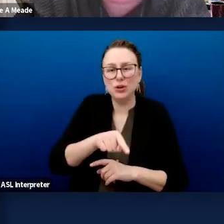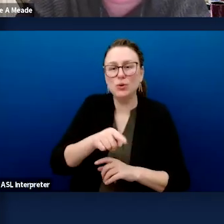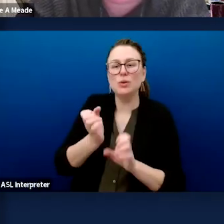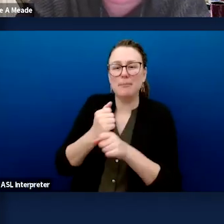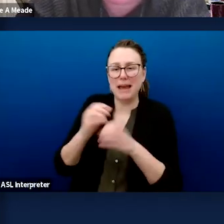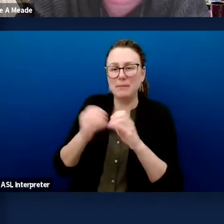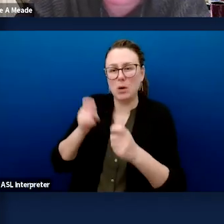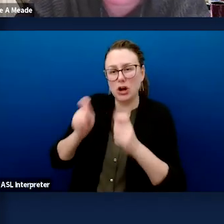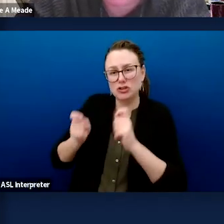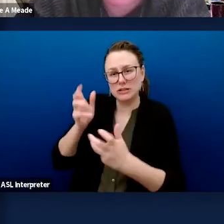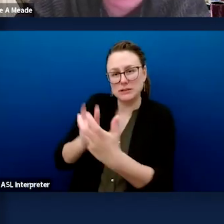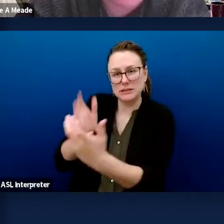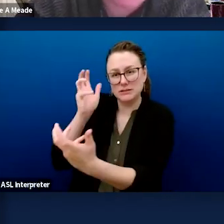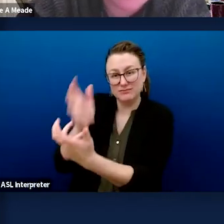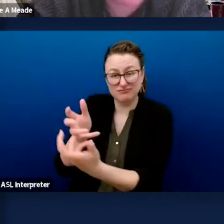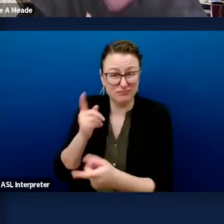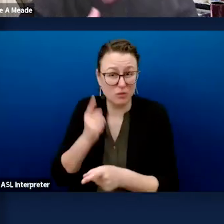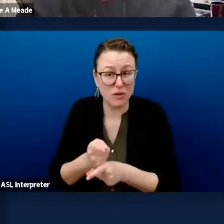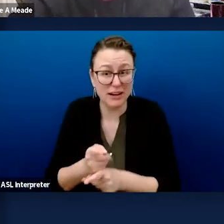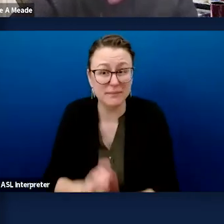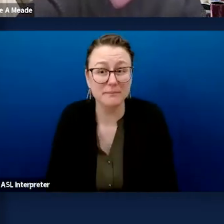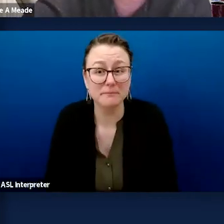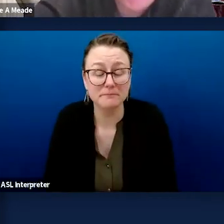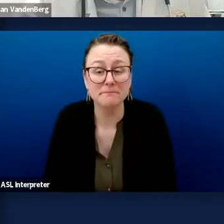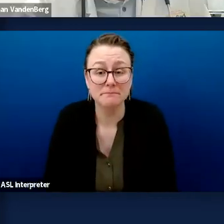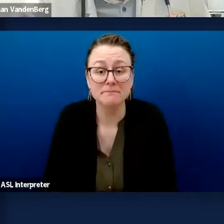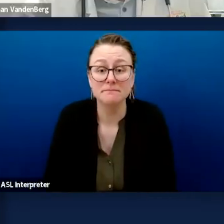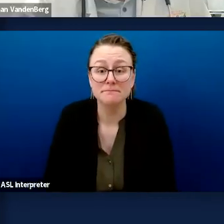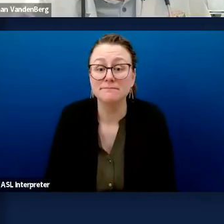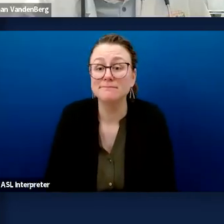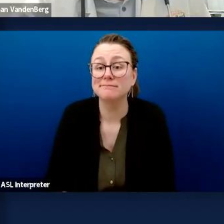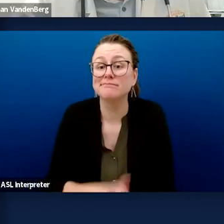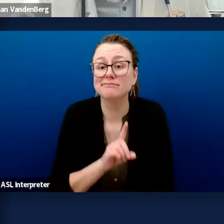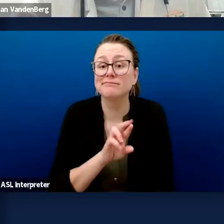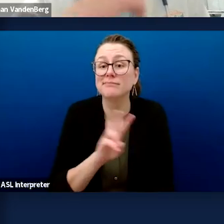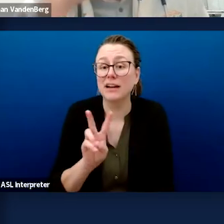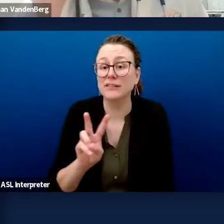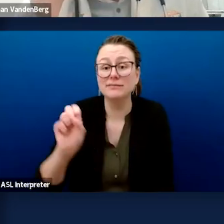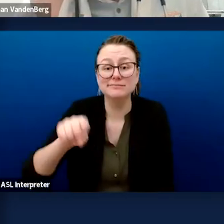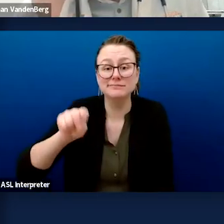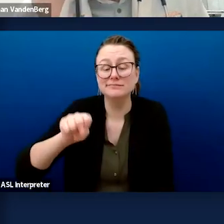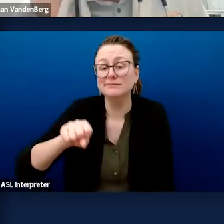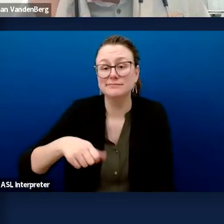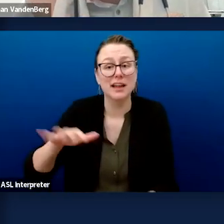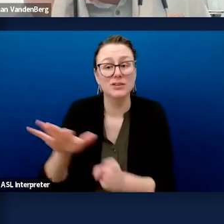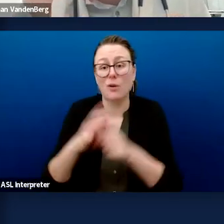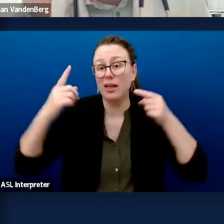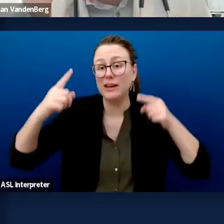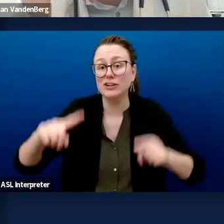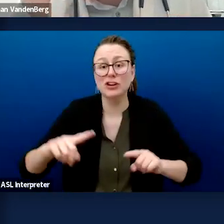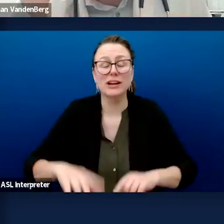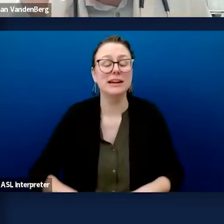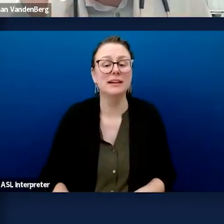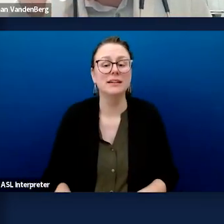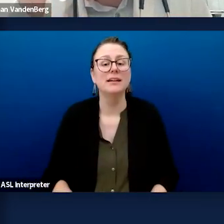tailored adjustments. Is that accurate? Yes, I totally agree. I